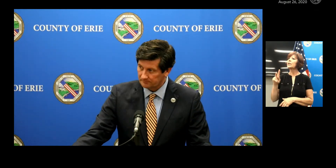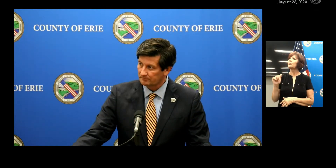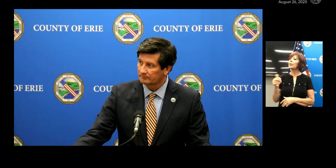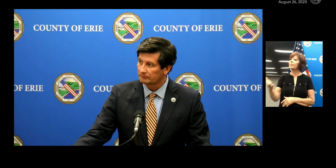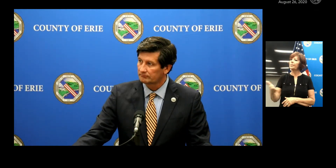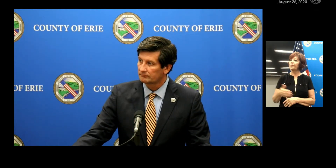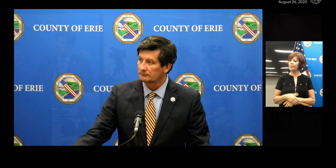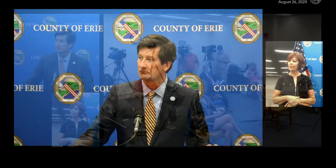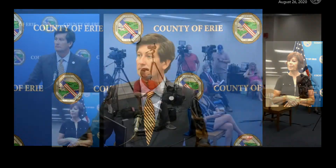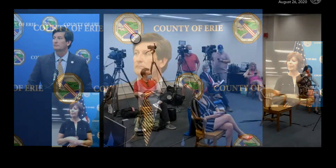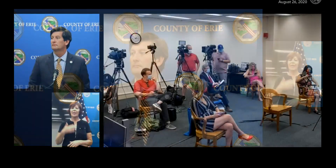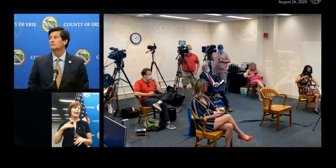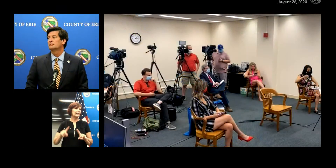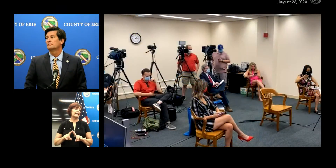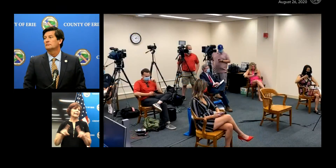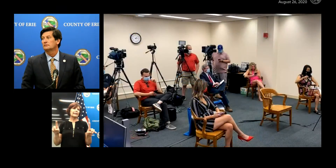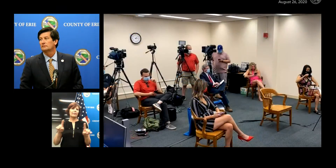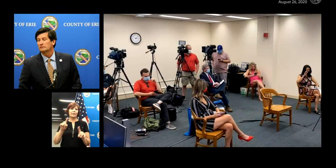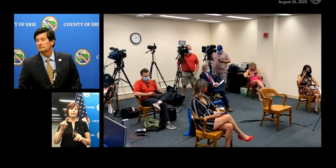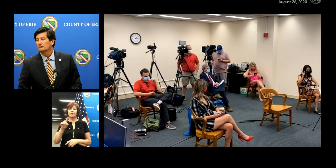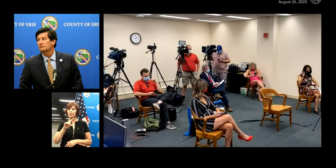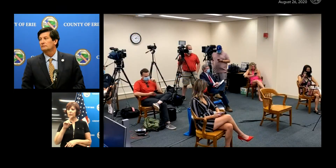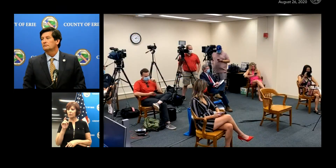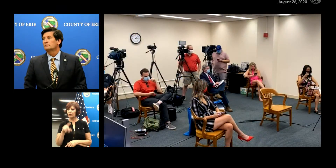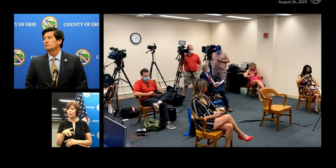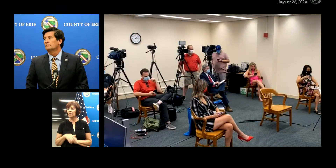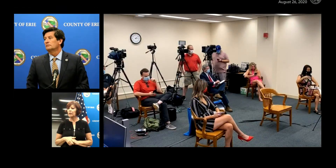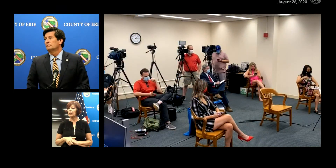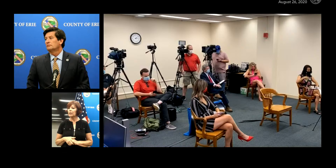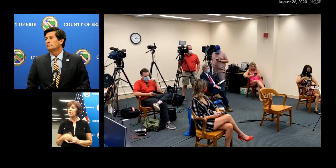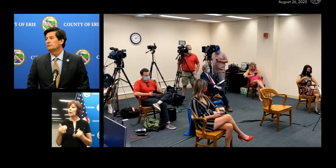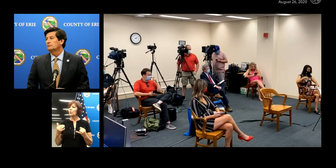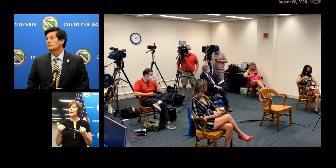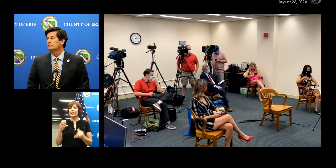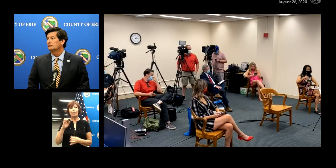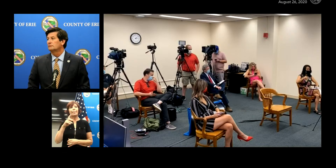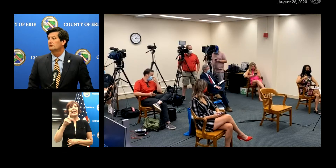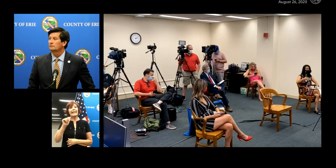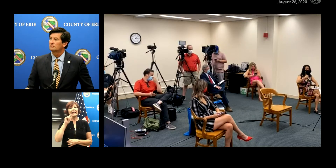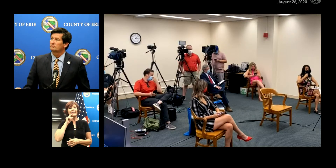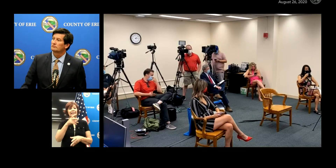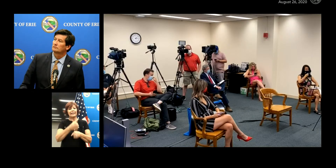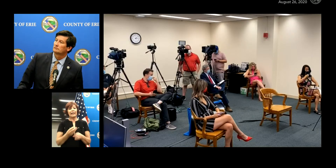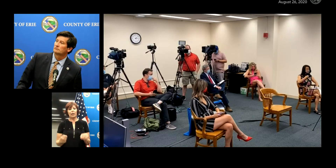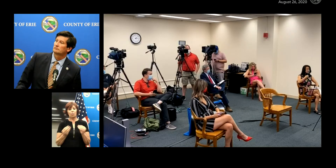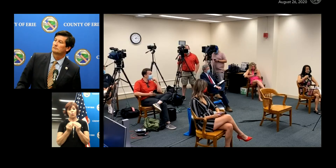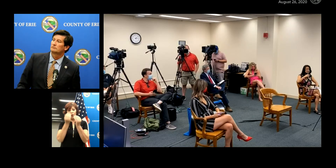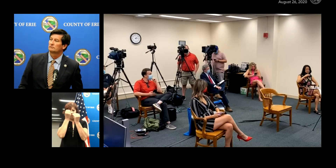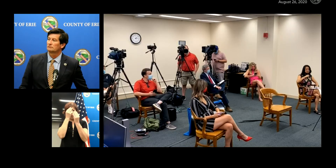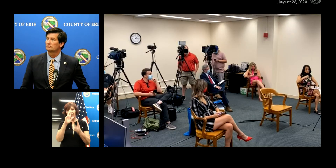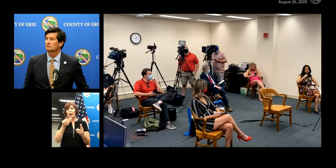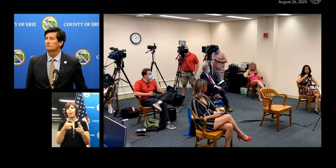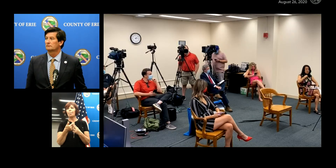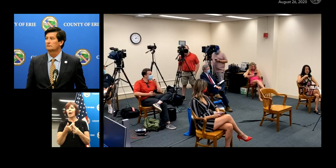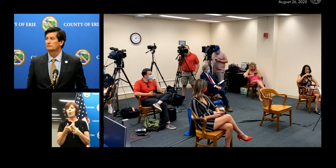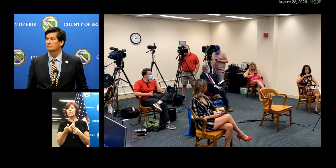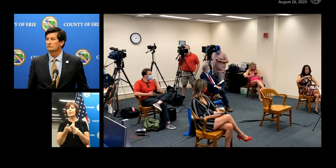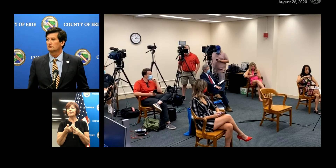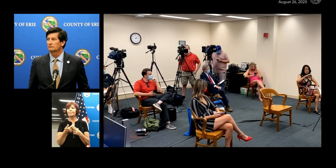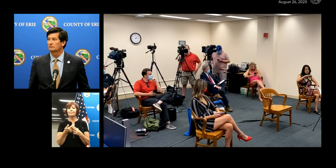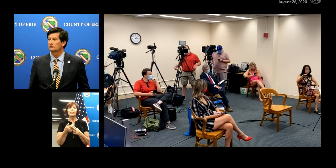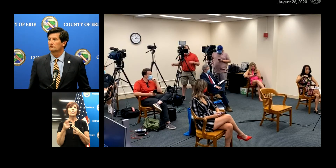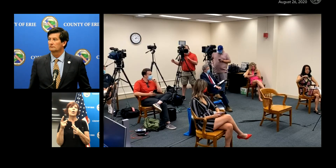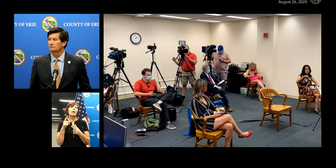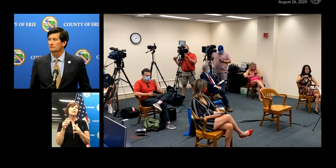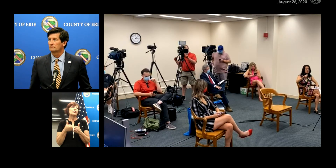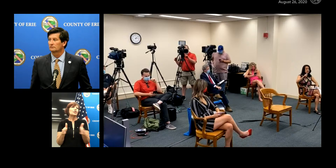do actually have a completely different question, but just to follow up briefly. Right now, I think the media is getting more information about general categories of where these clusters